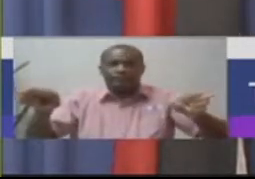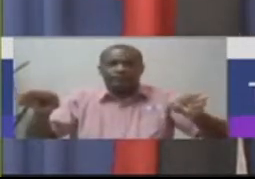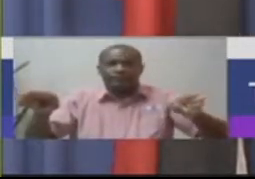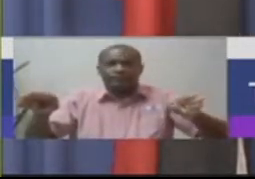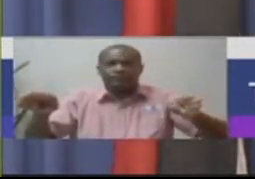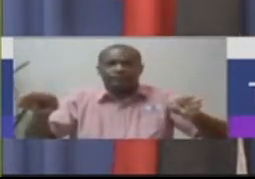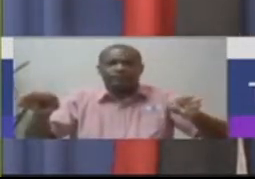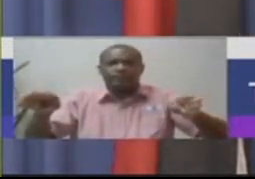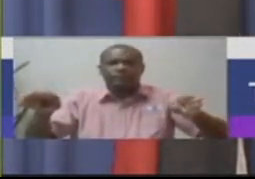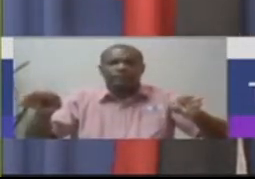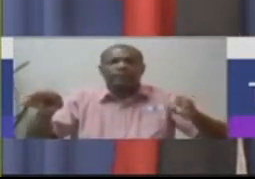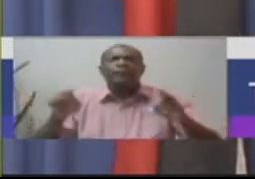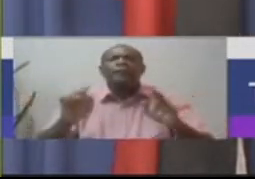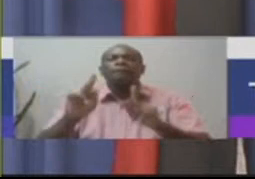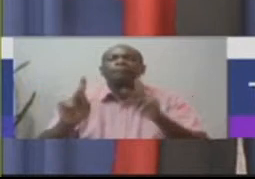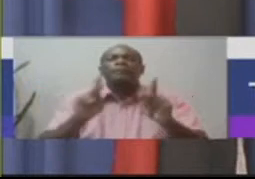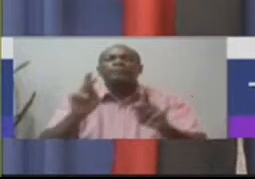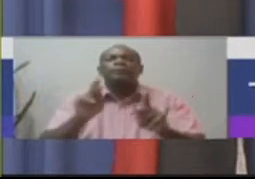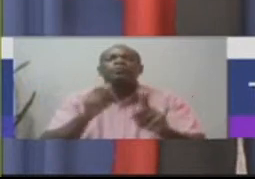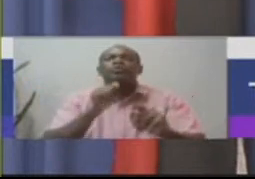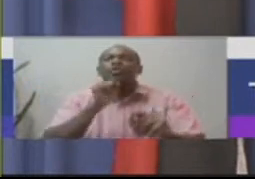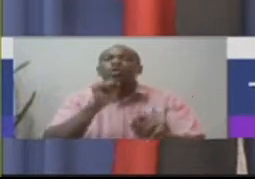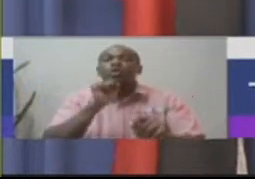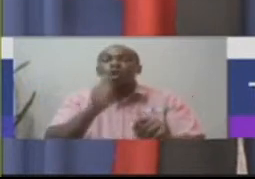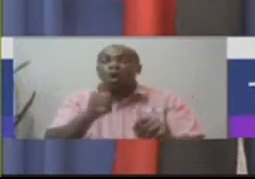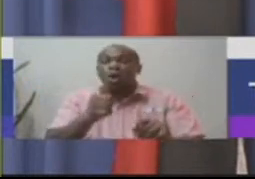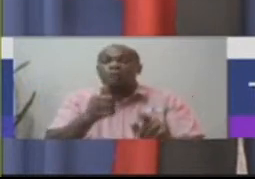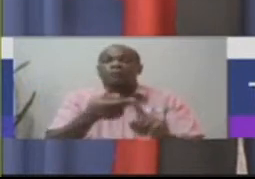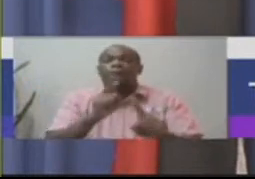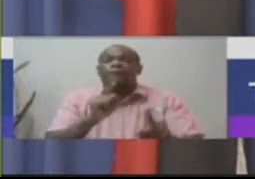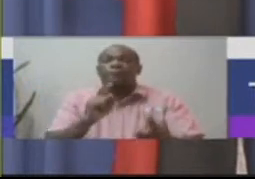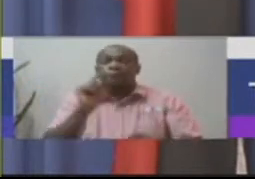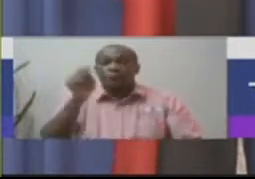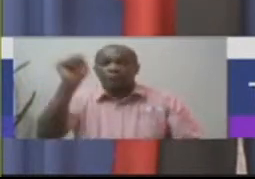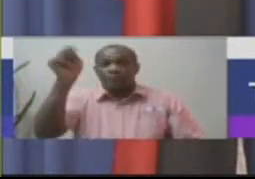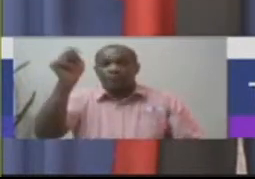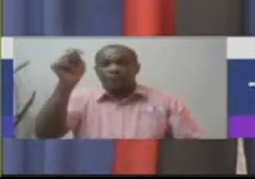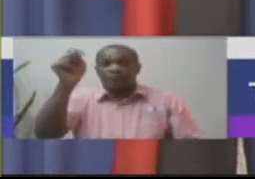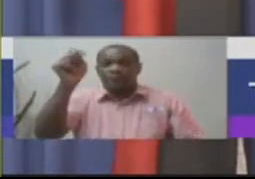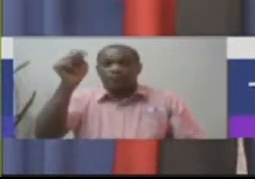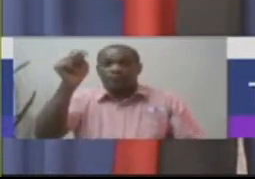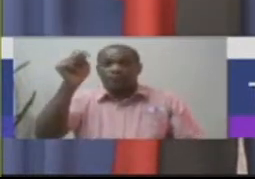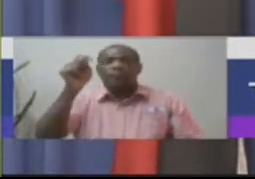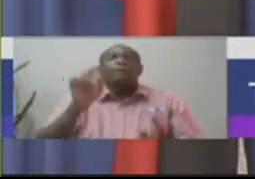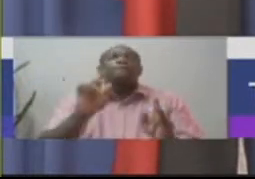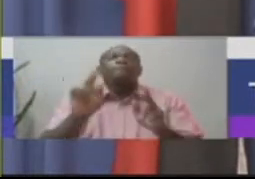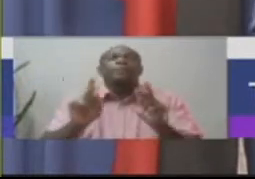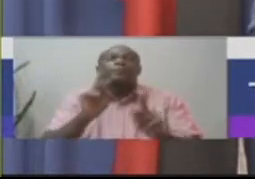Non-nationals of Trinidad and Tobago who are unvaccinated, and let me repeat that,